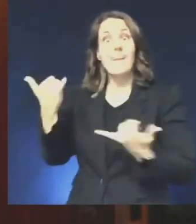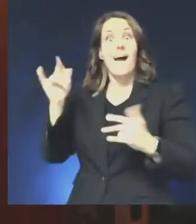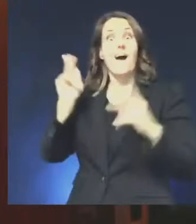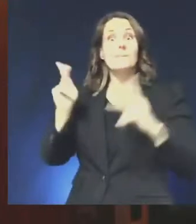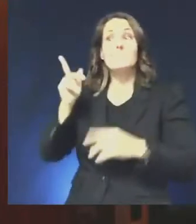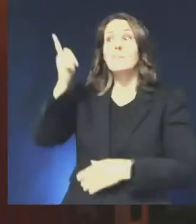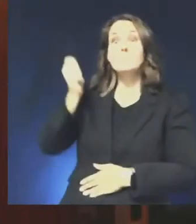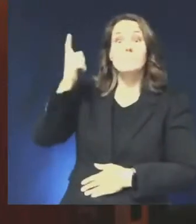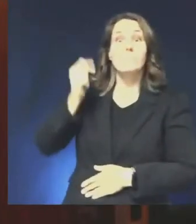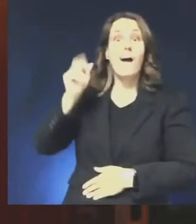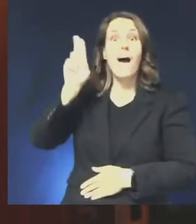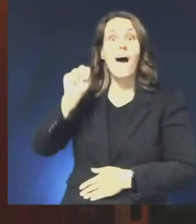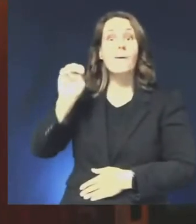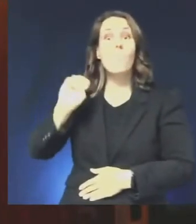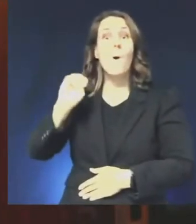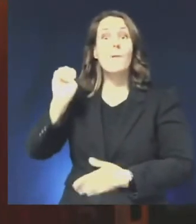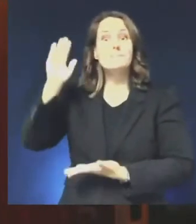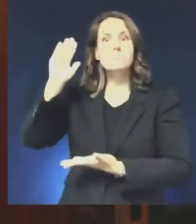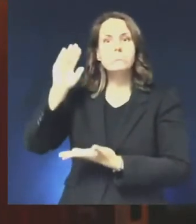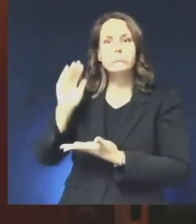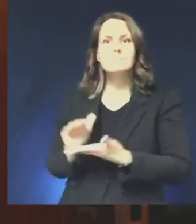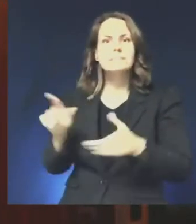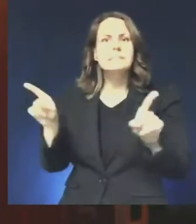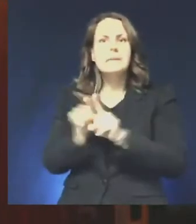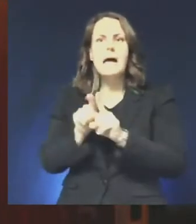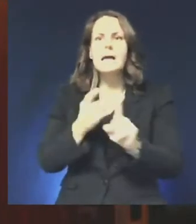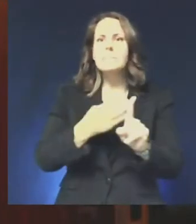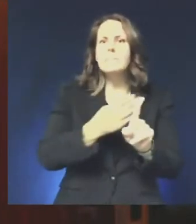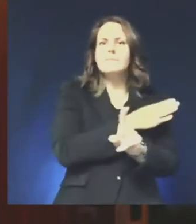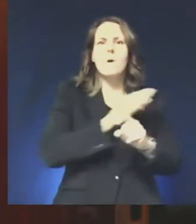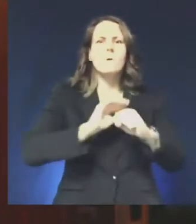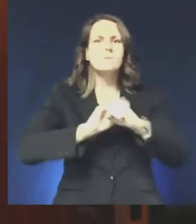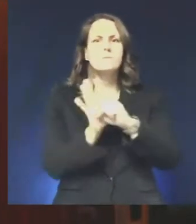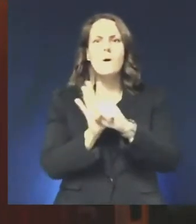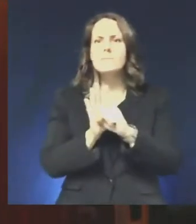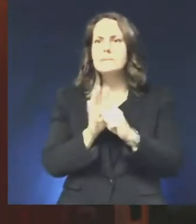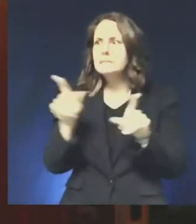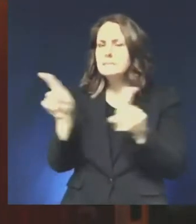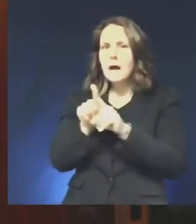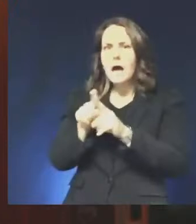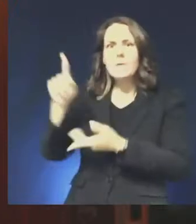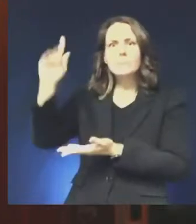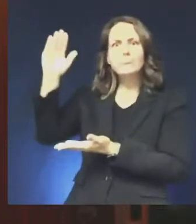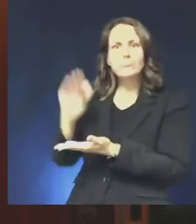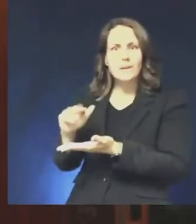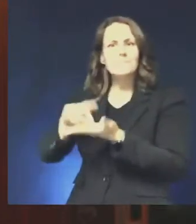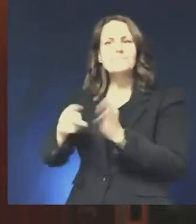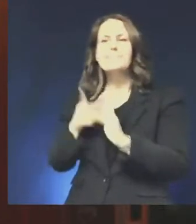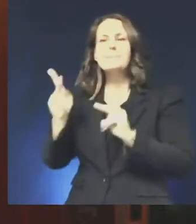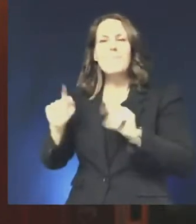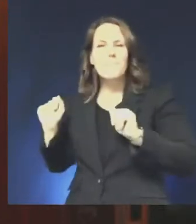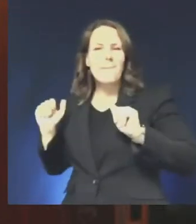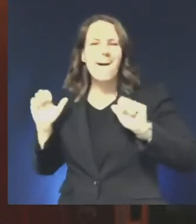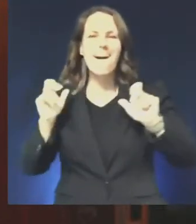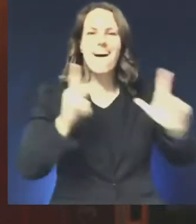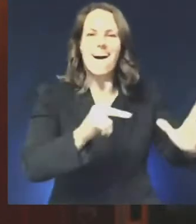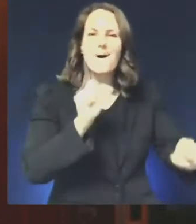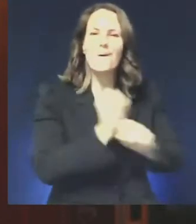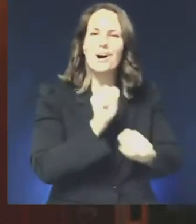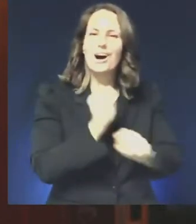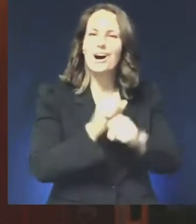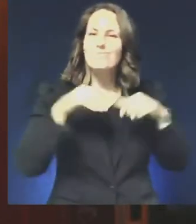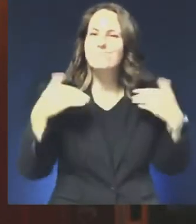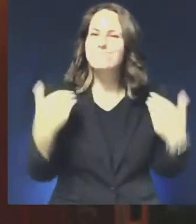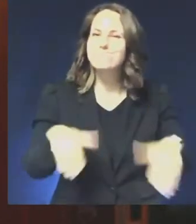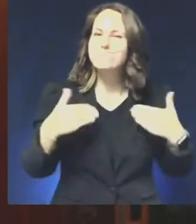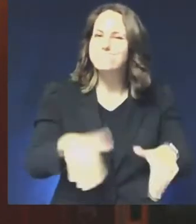large part thanks to all of you and your work to get vaccinated and stop the spread. But it's also part of our